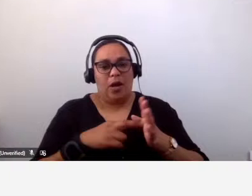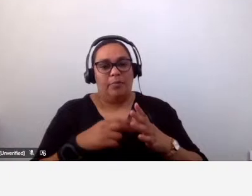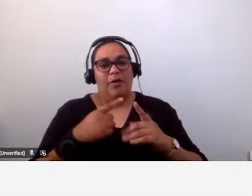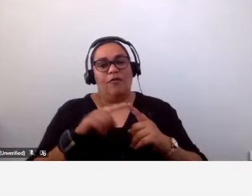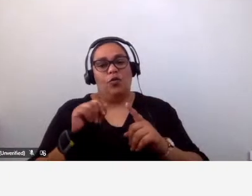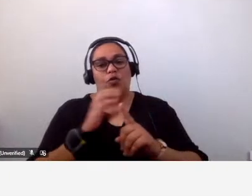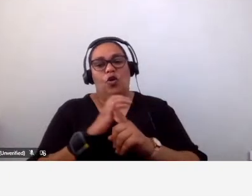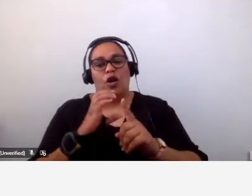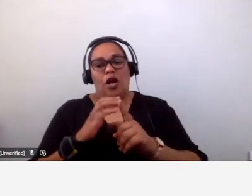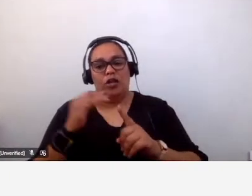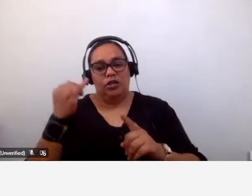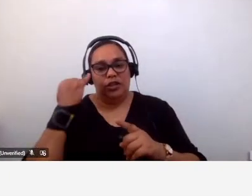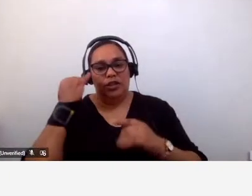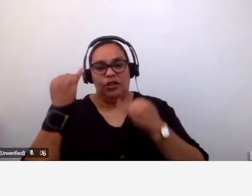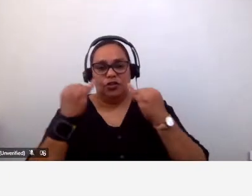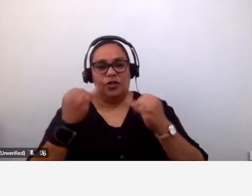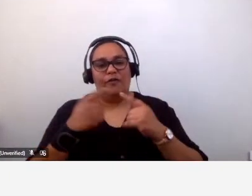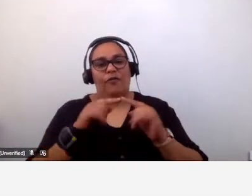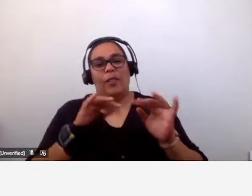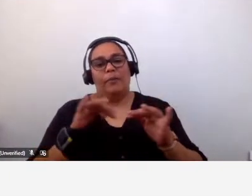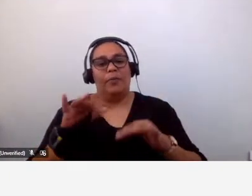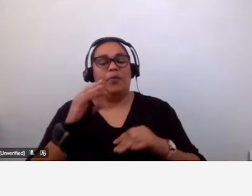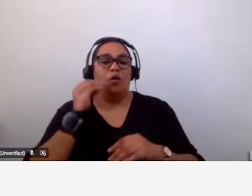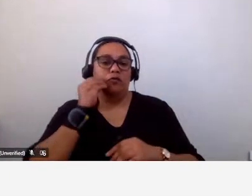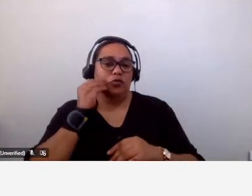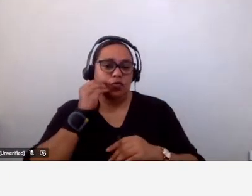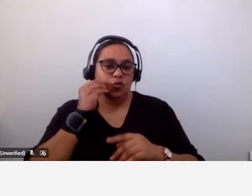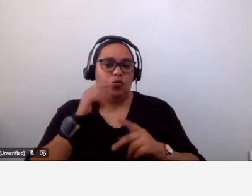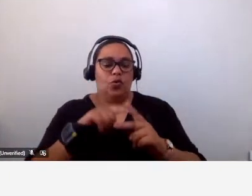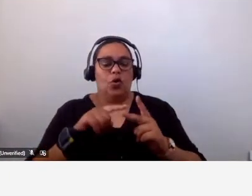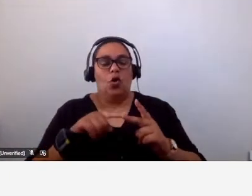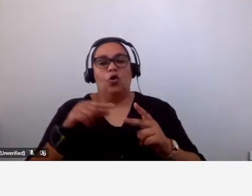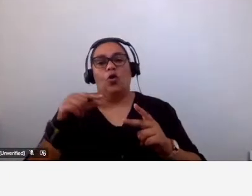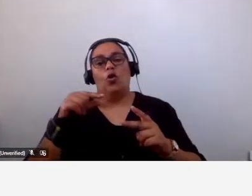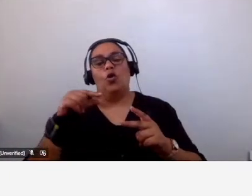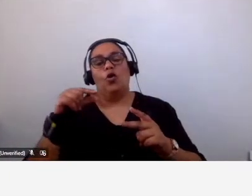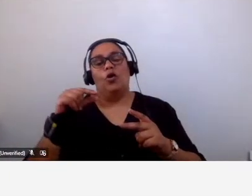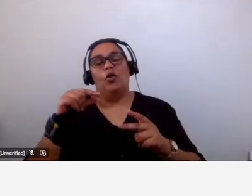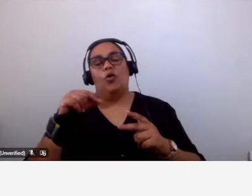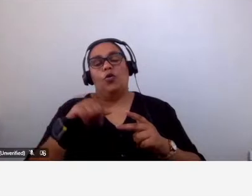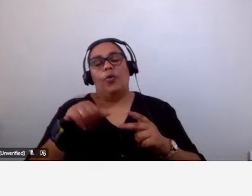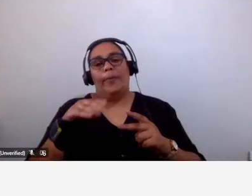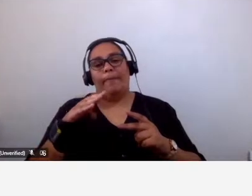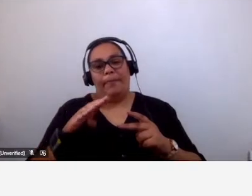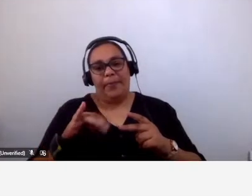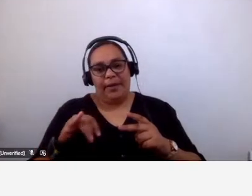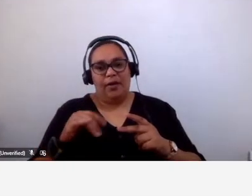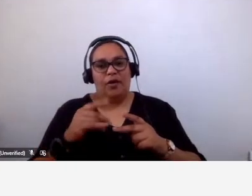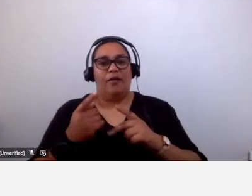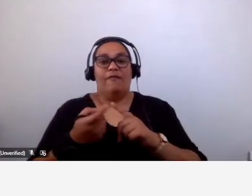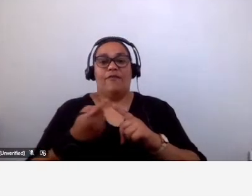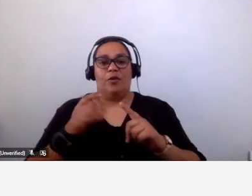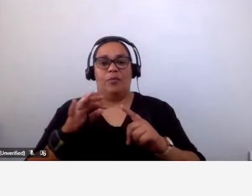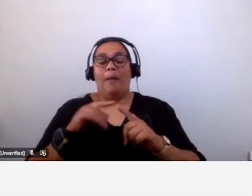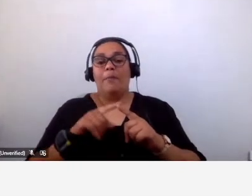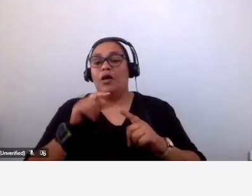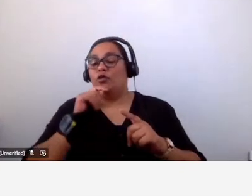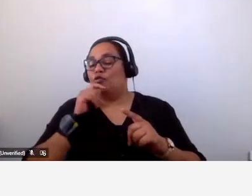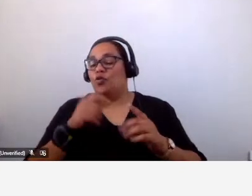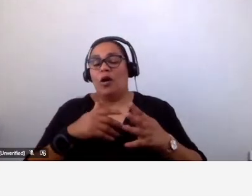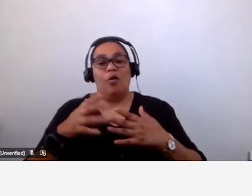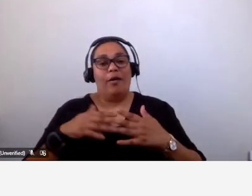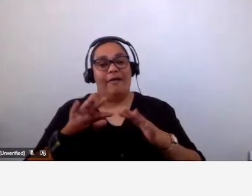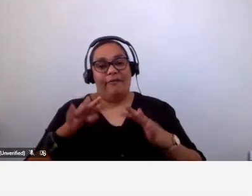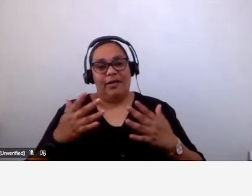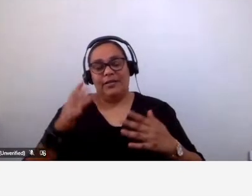for the cultural initiation of people of Sutu and Hlubio origin. However, the Stellenbosch